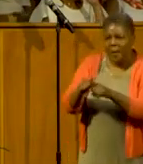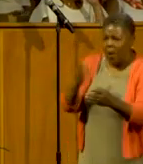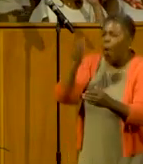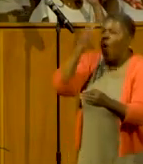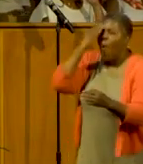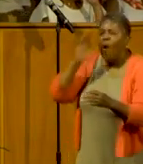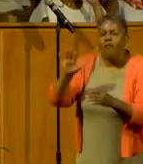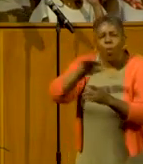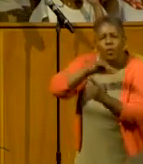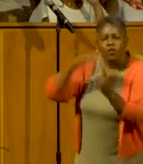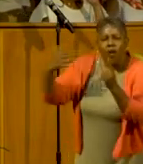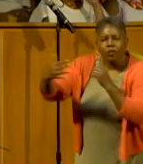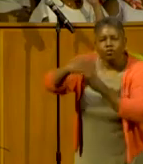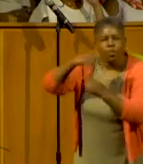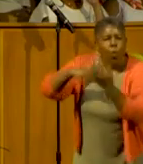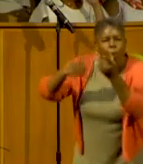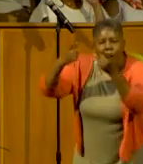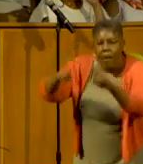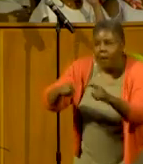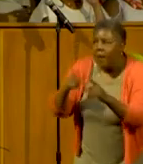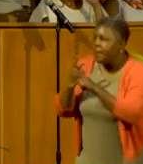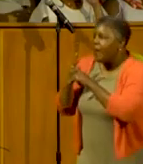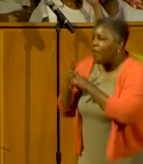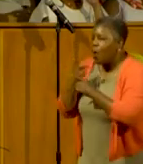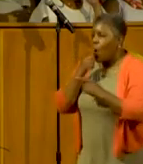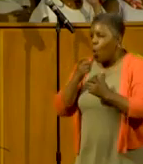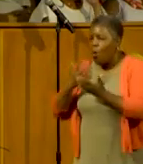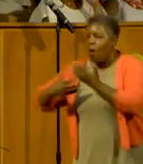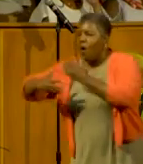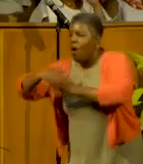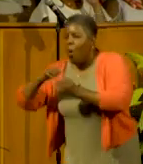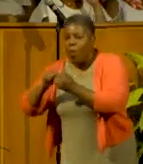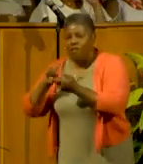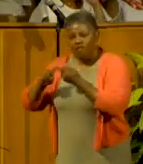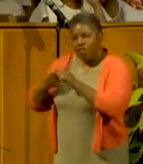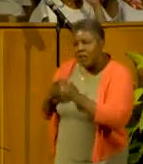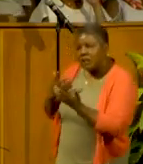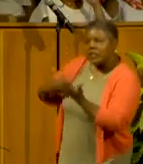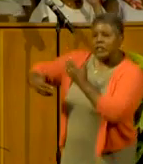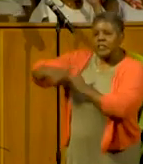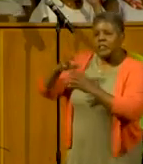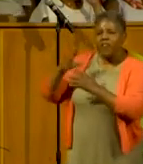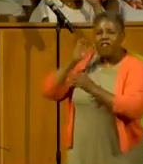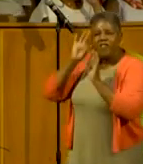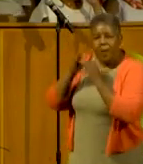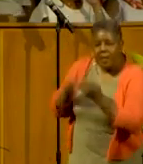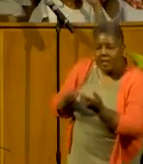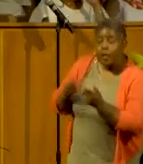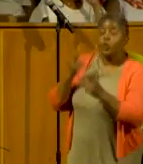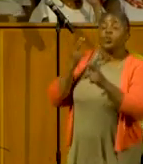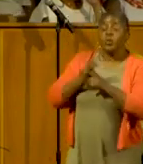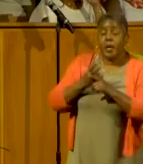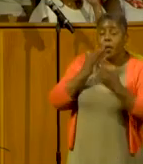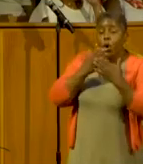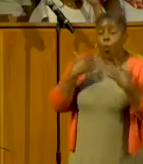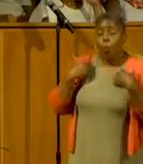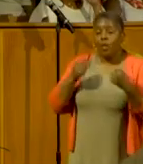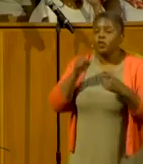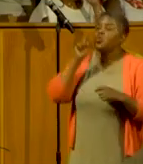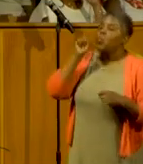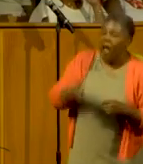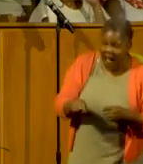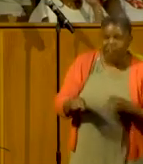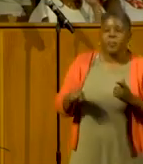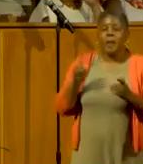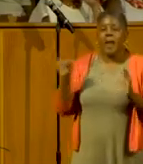your surroundings. Watch what you and who you surround yourself with. To sustain your wellness, you've got to be able